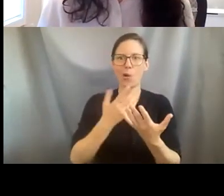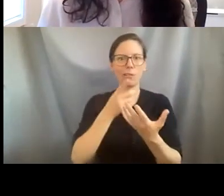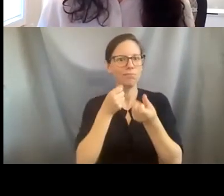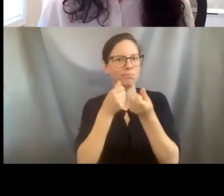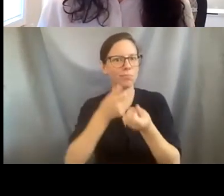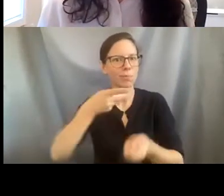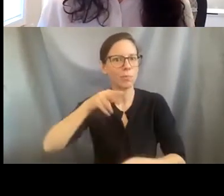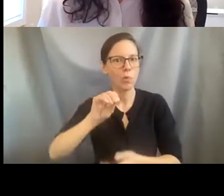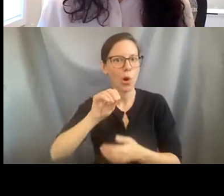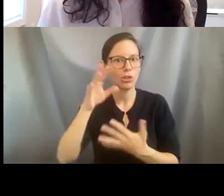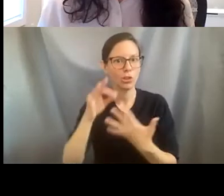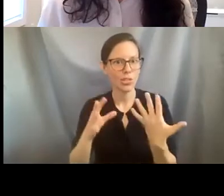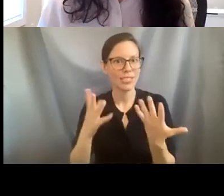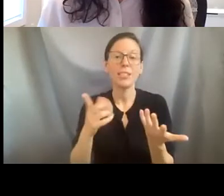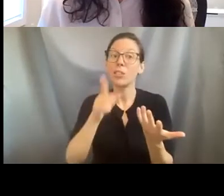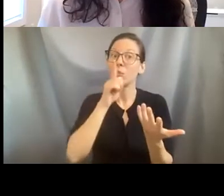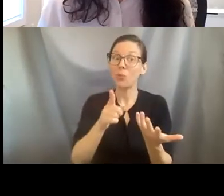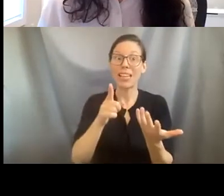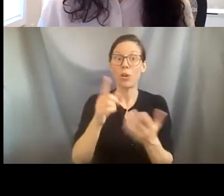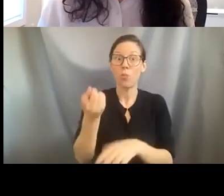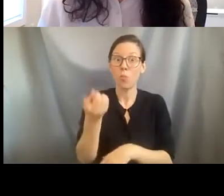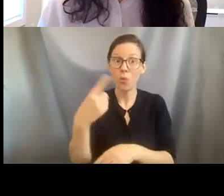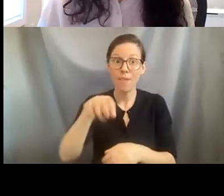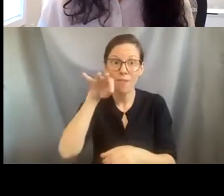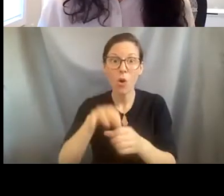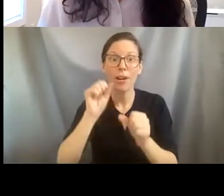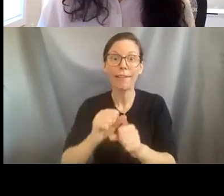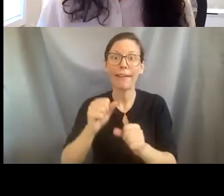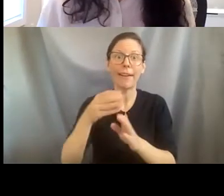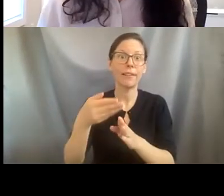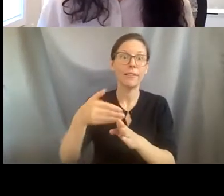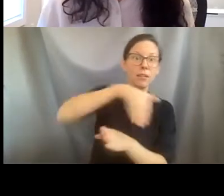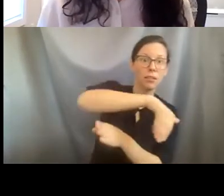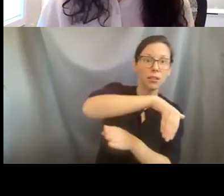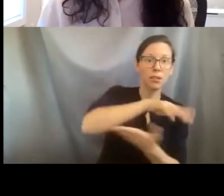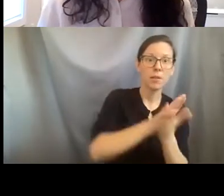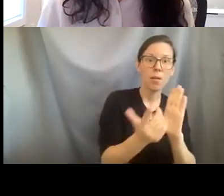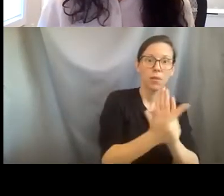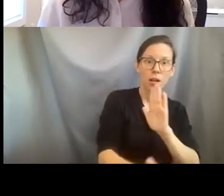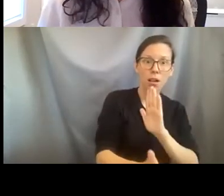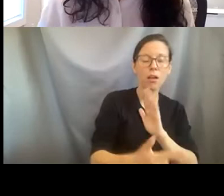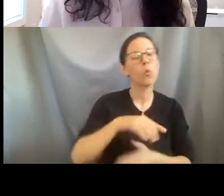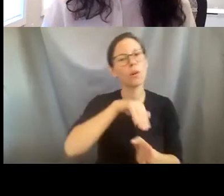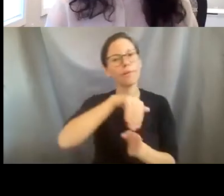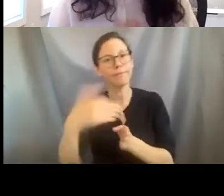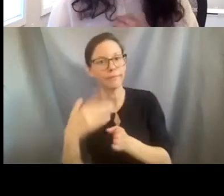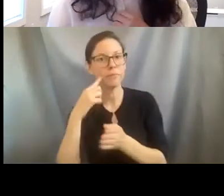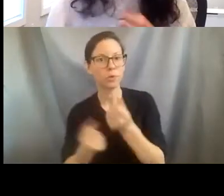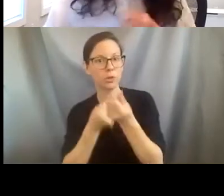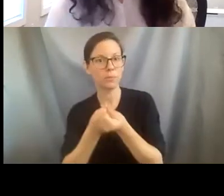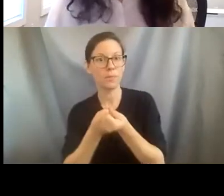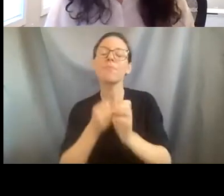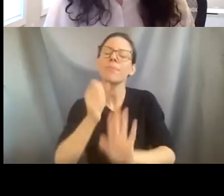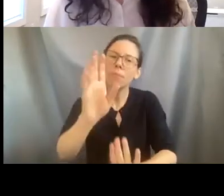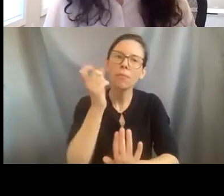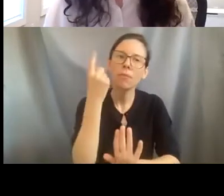state or a police state where abortion is criminalized. And to be clear, we are talking about a draft